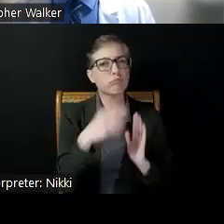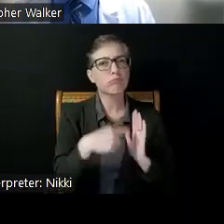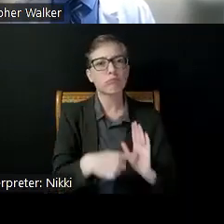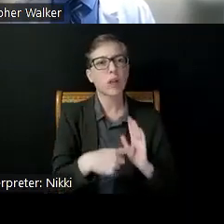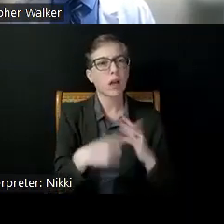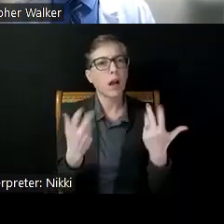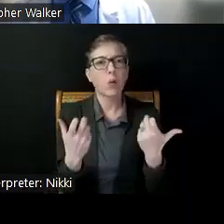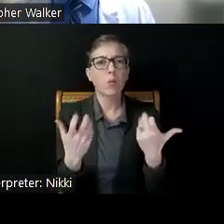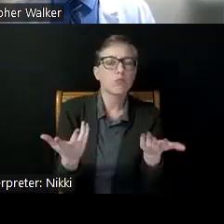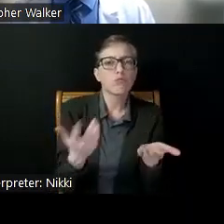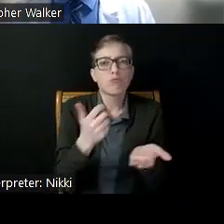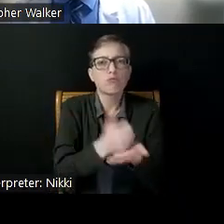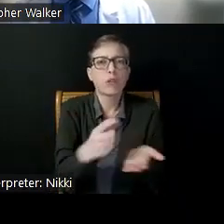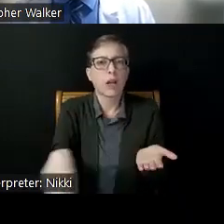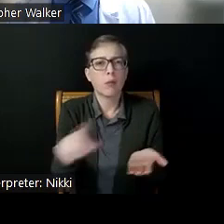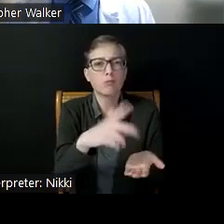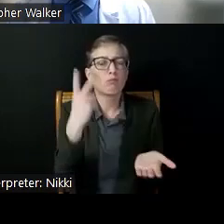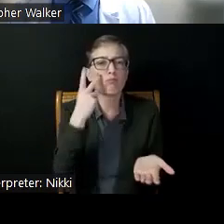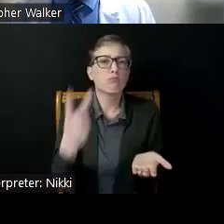illustrate the process.